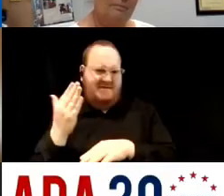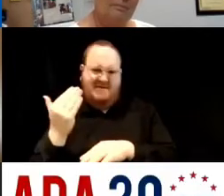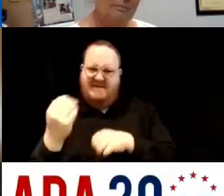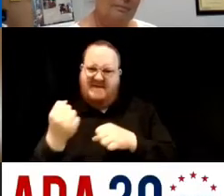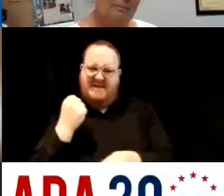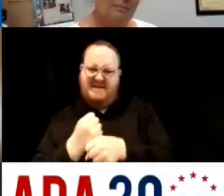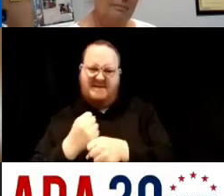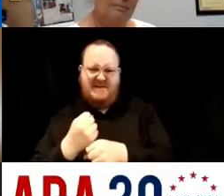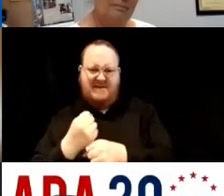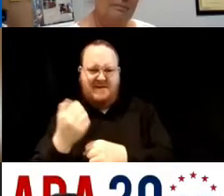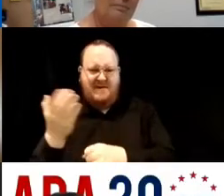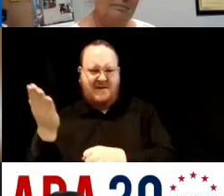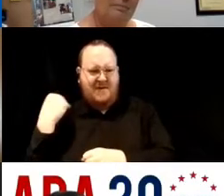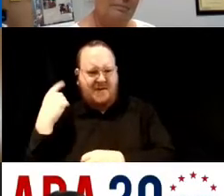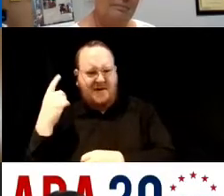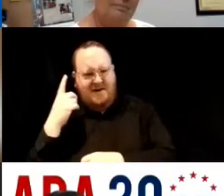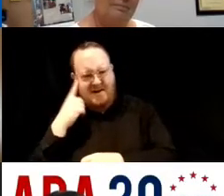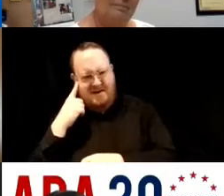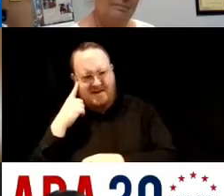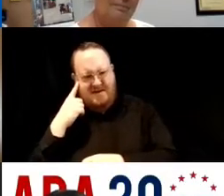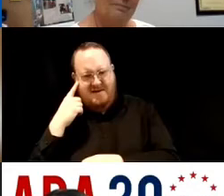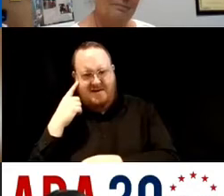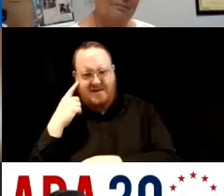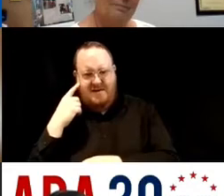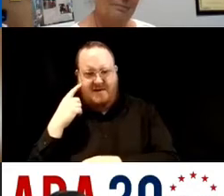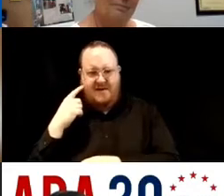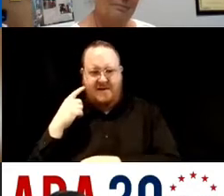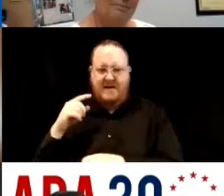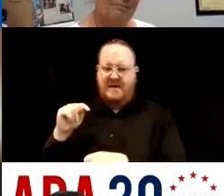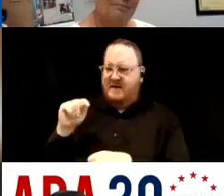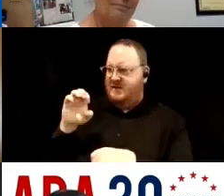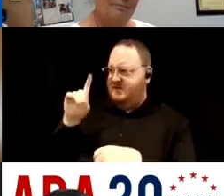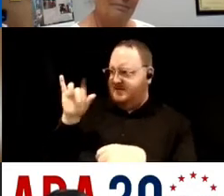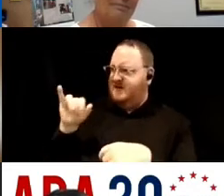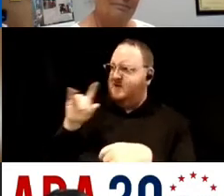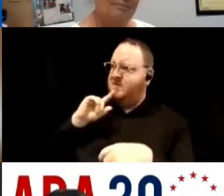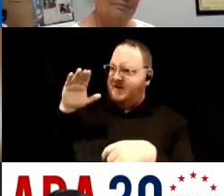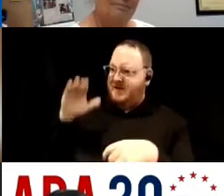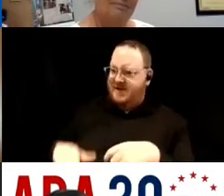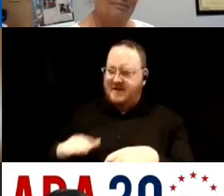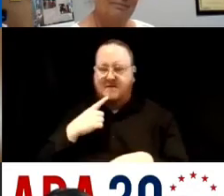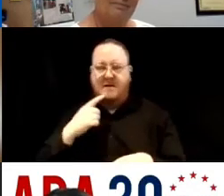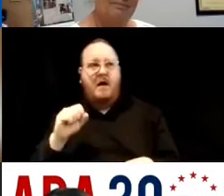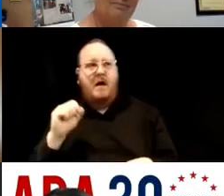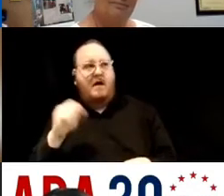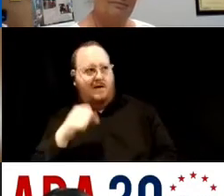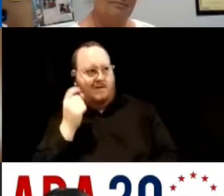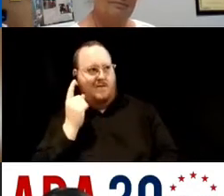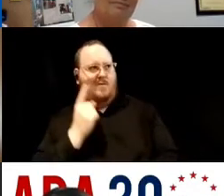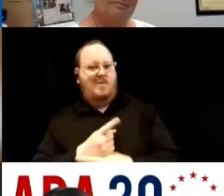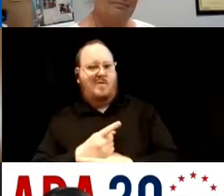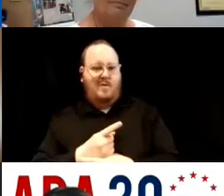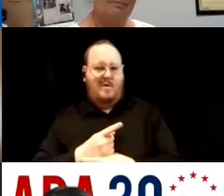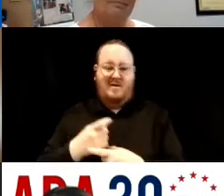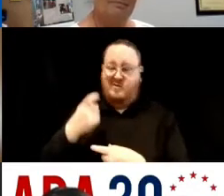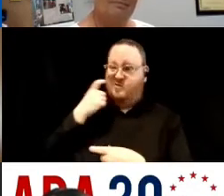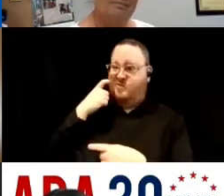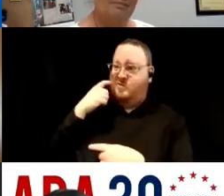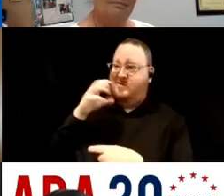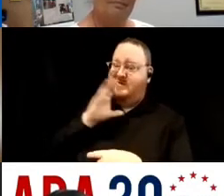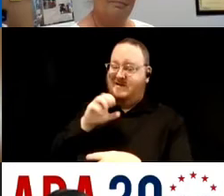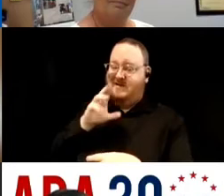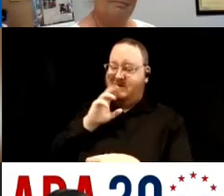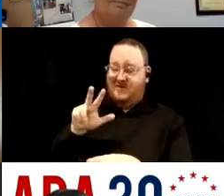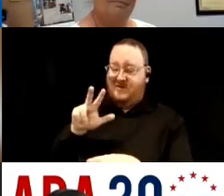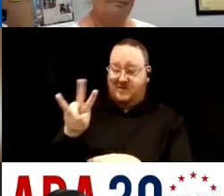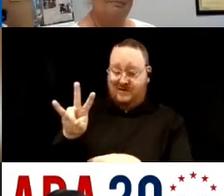I think Teddy was little. Teddy was, no, geez, Teddy was really little. Yeah, he just turned 37. Oh my gosh.